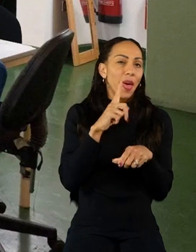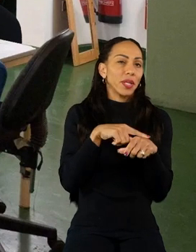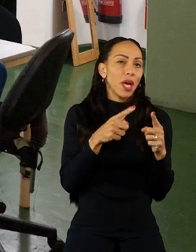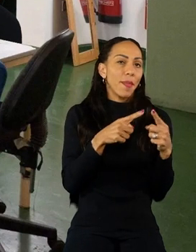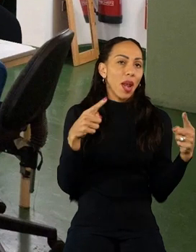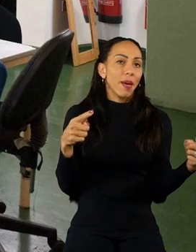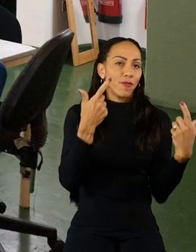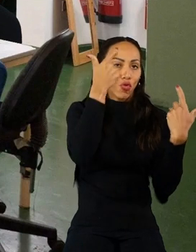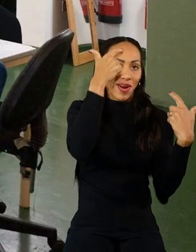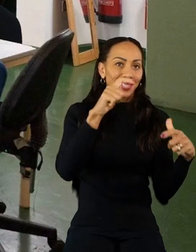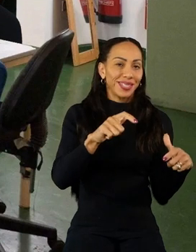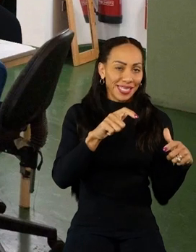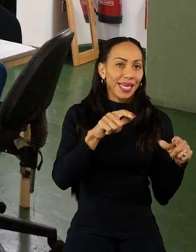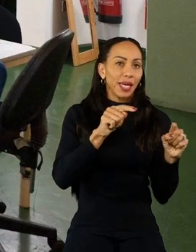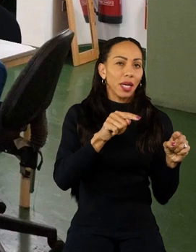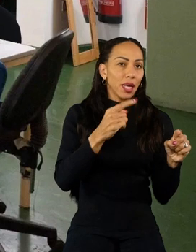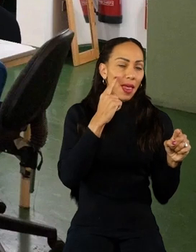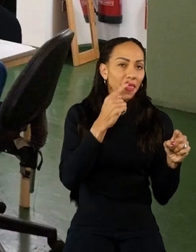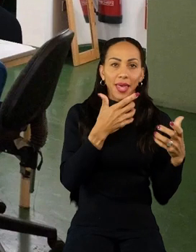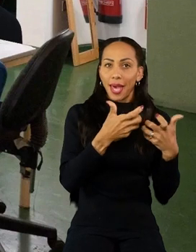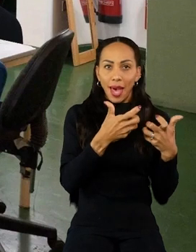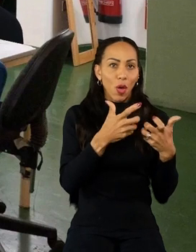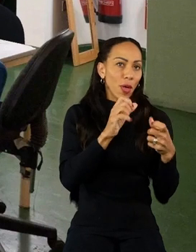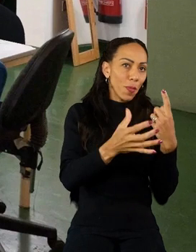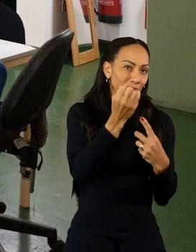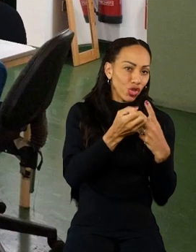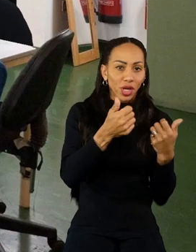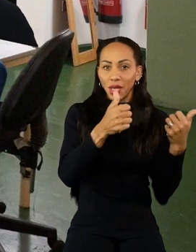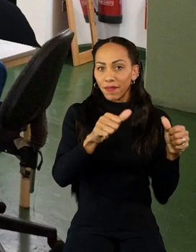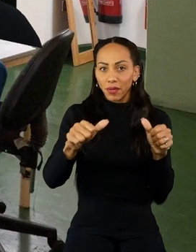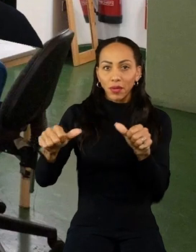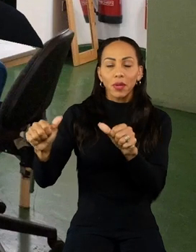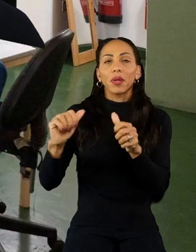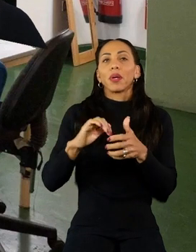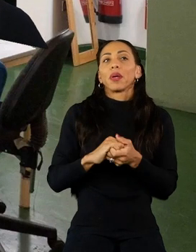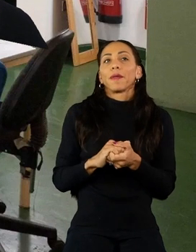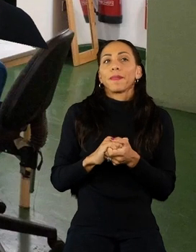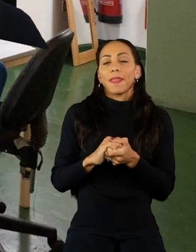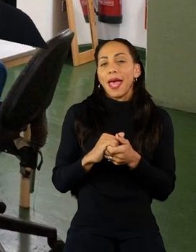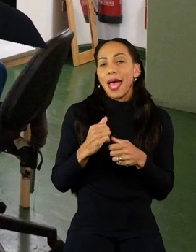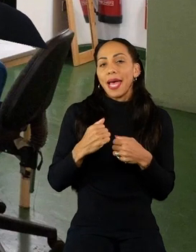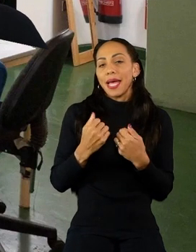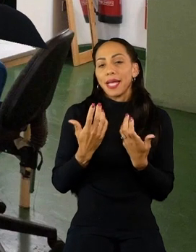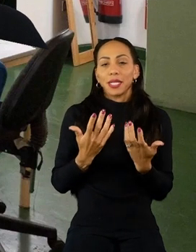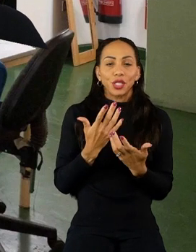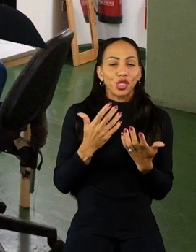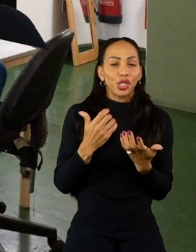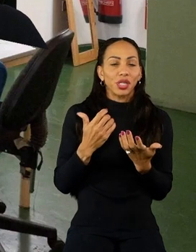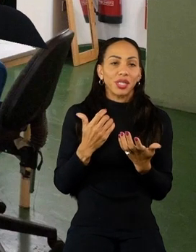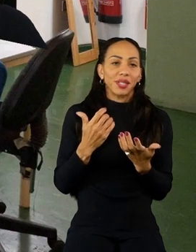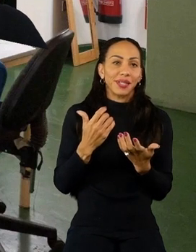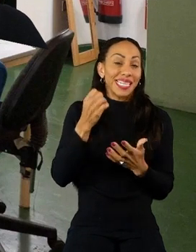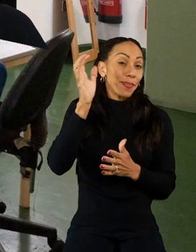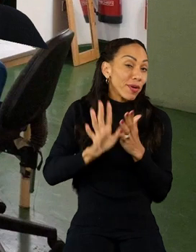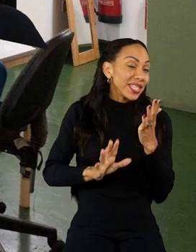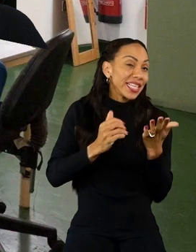about what that kind of timeline for your residency will be and how best to try and make that happen, and to think about how we might try